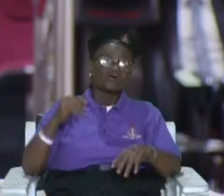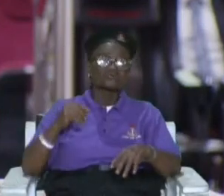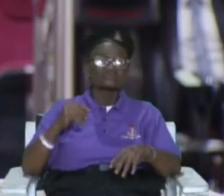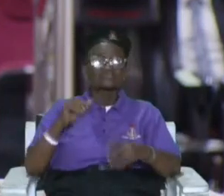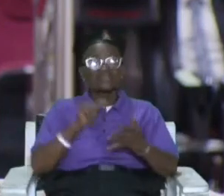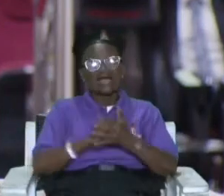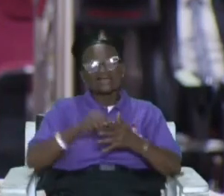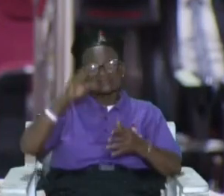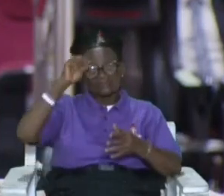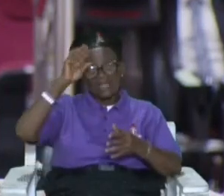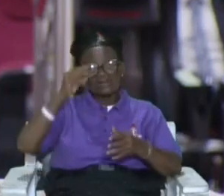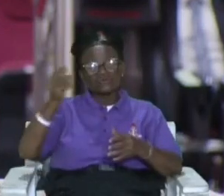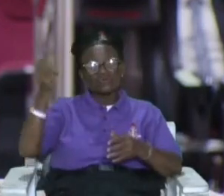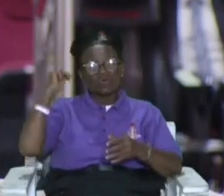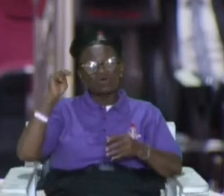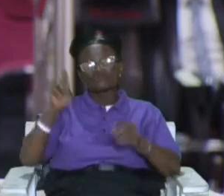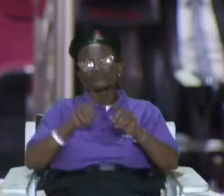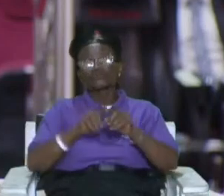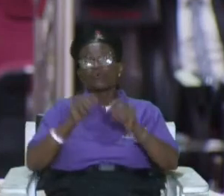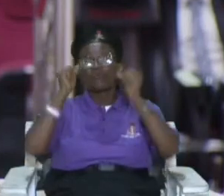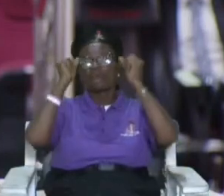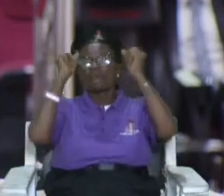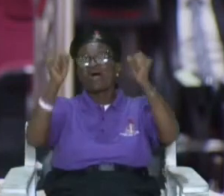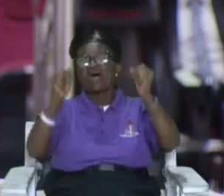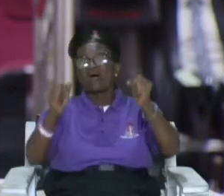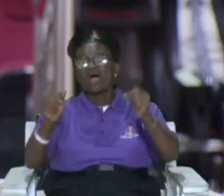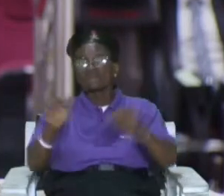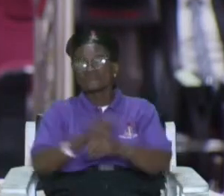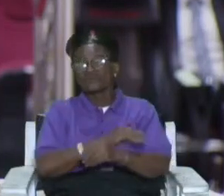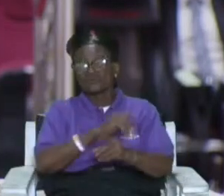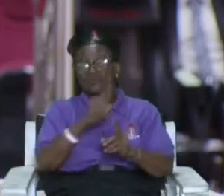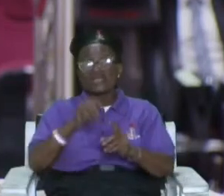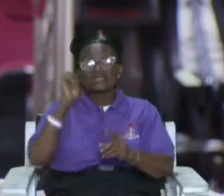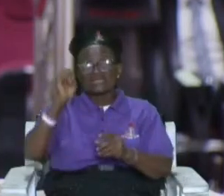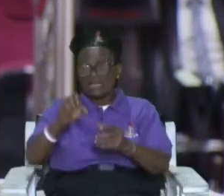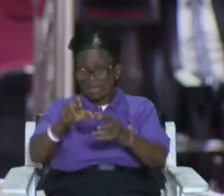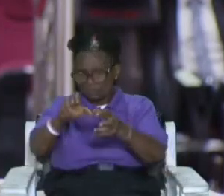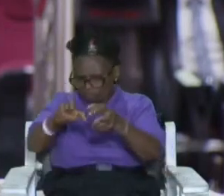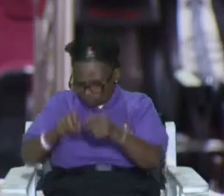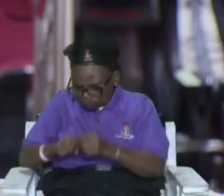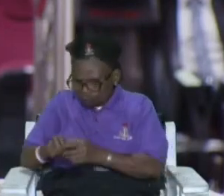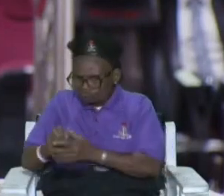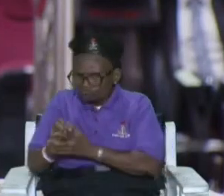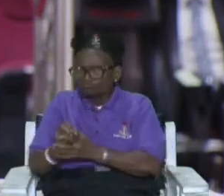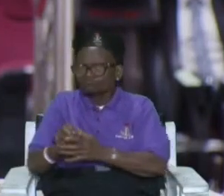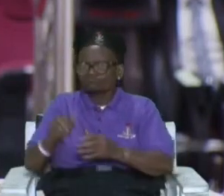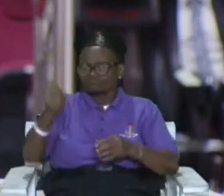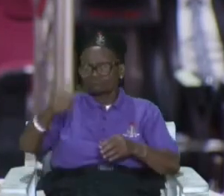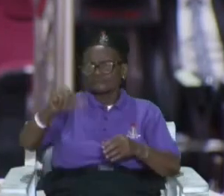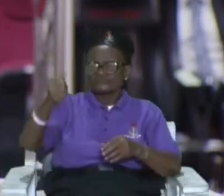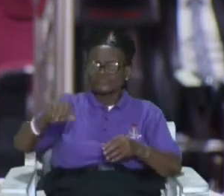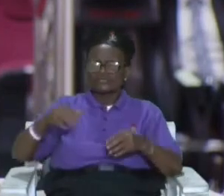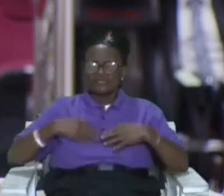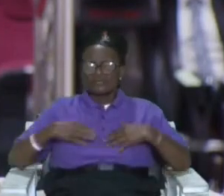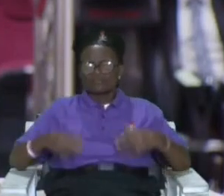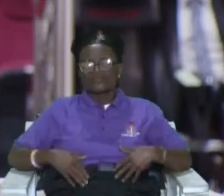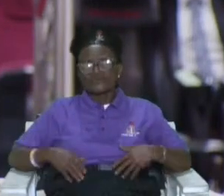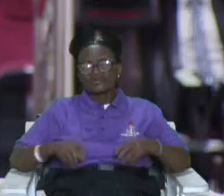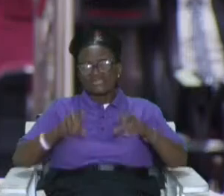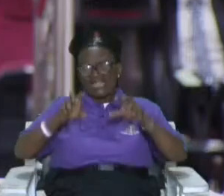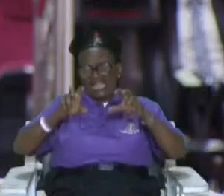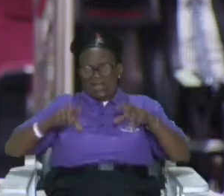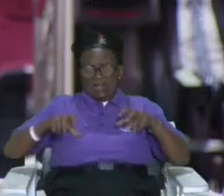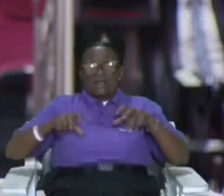powerful, when he kidnapped anybody and use them for rituals, nobody could touch